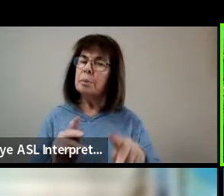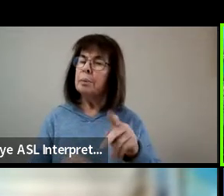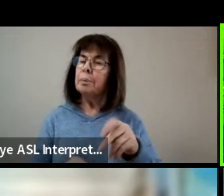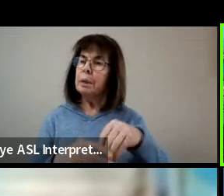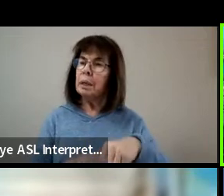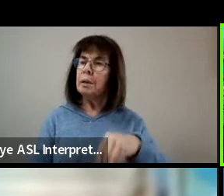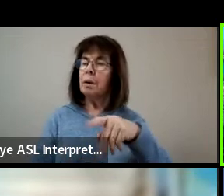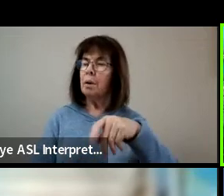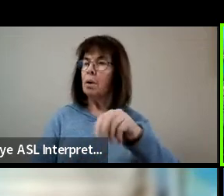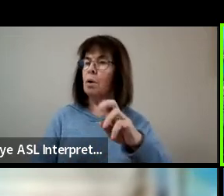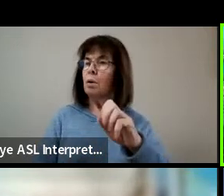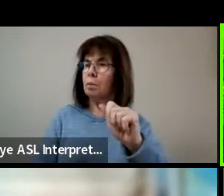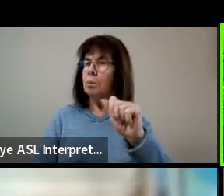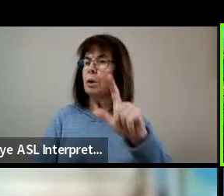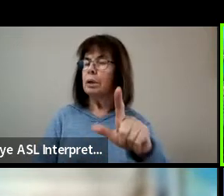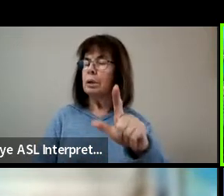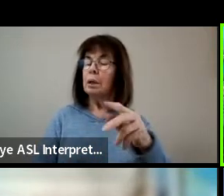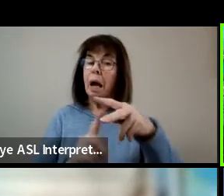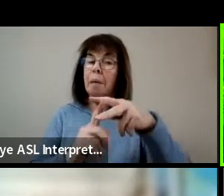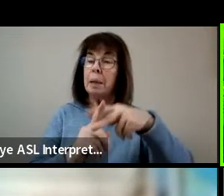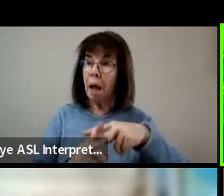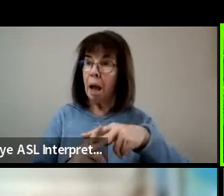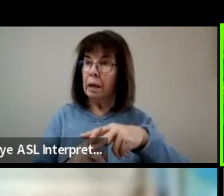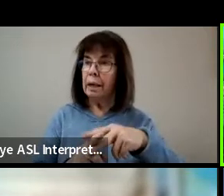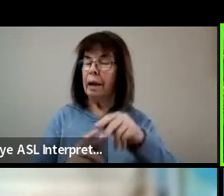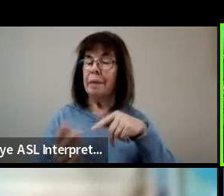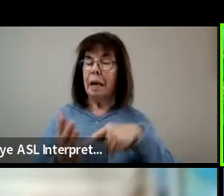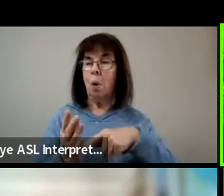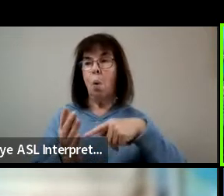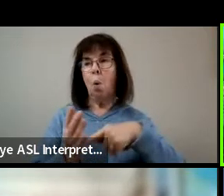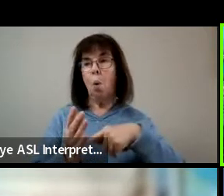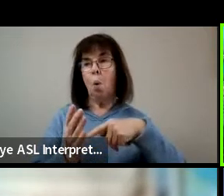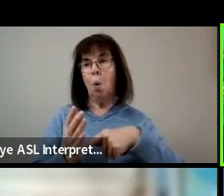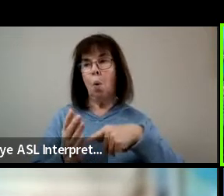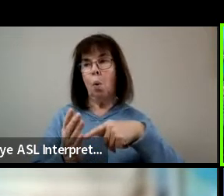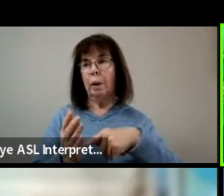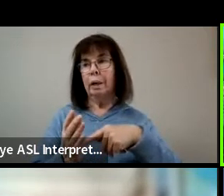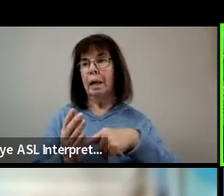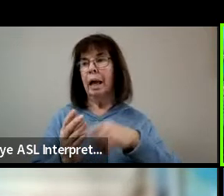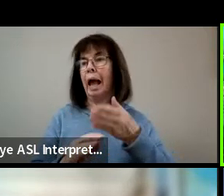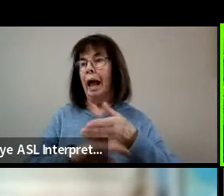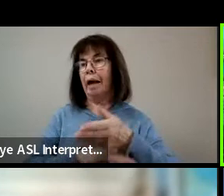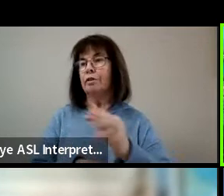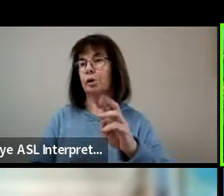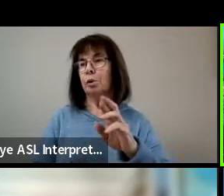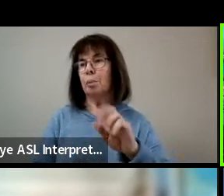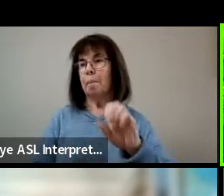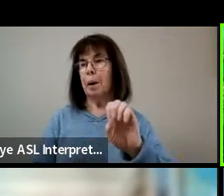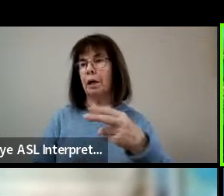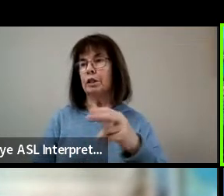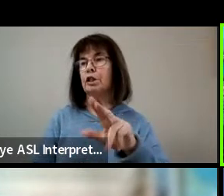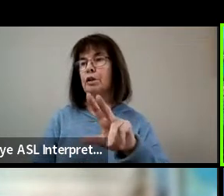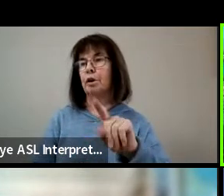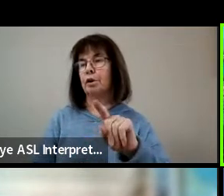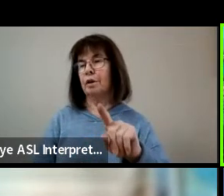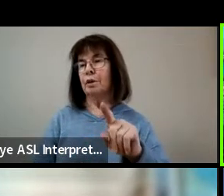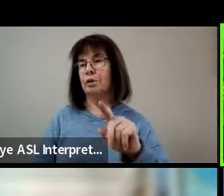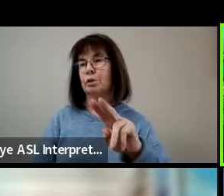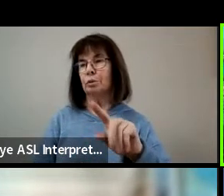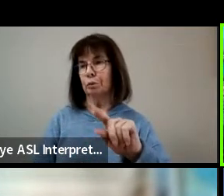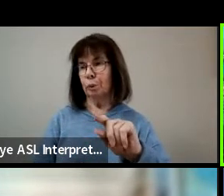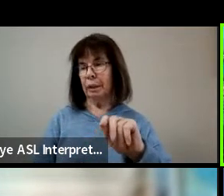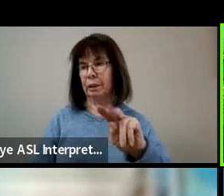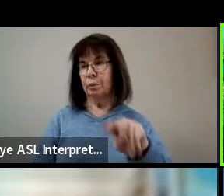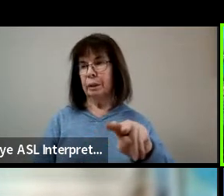applied and they owed rent after March 31st, 2022, which we couldn't pay at all. So we know that